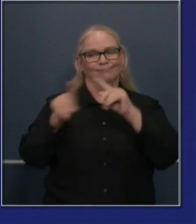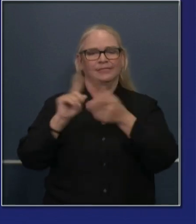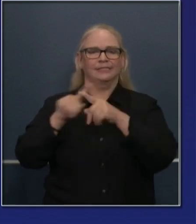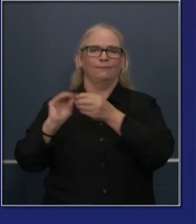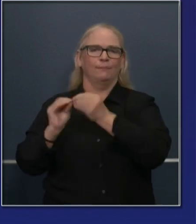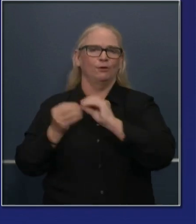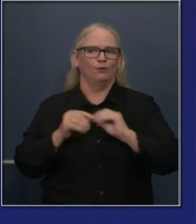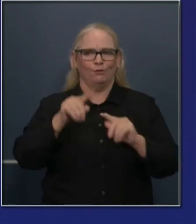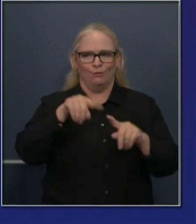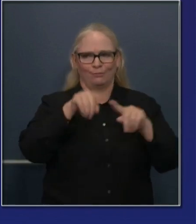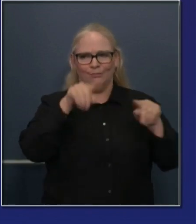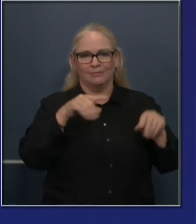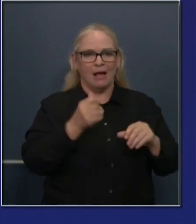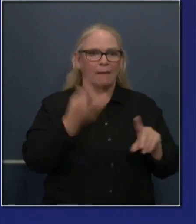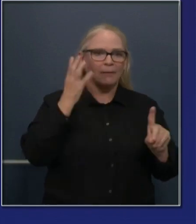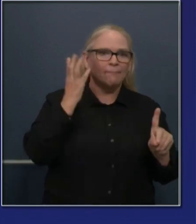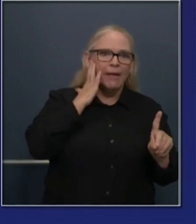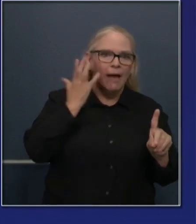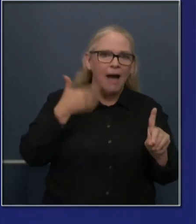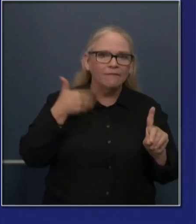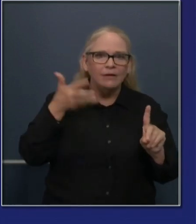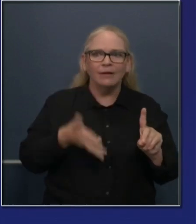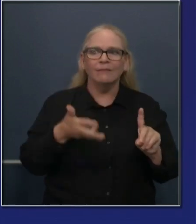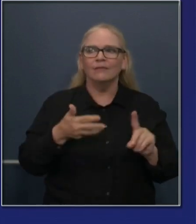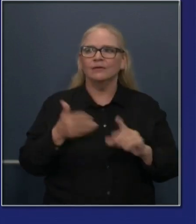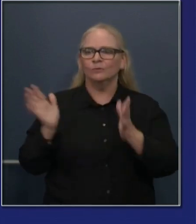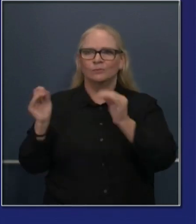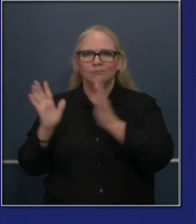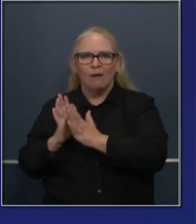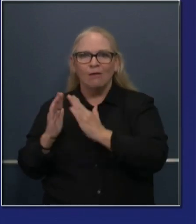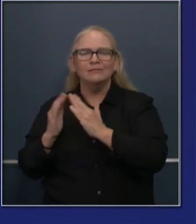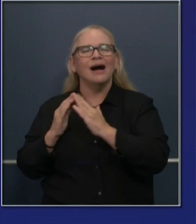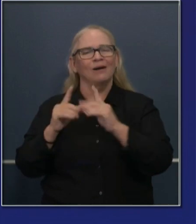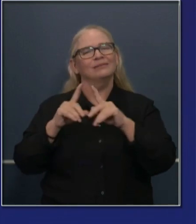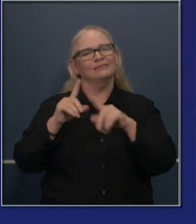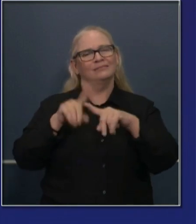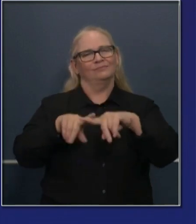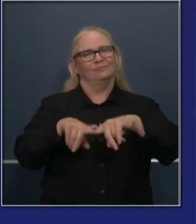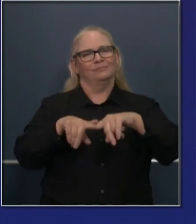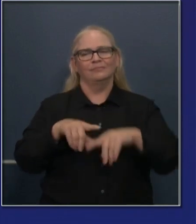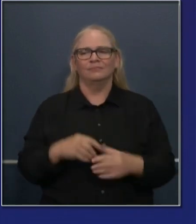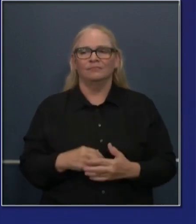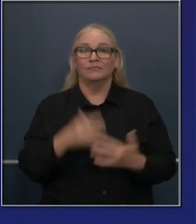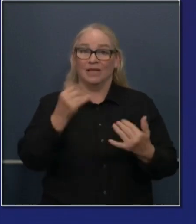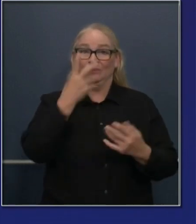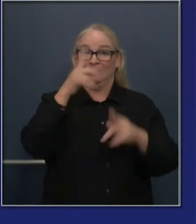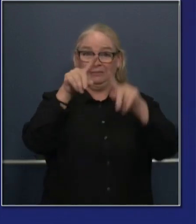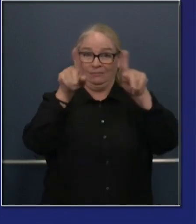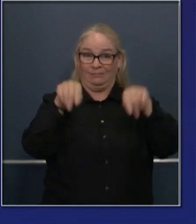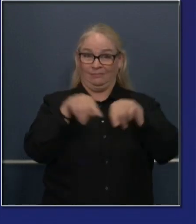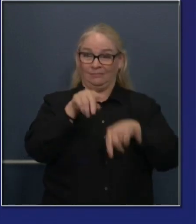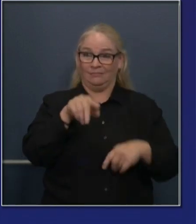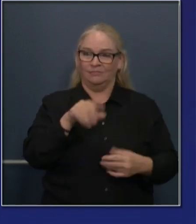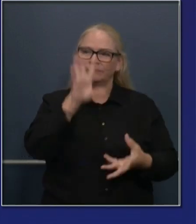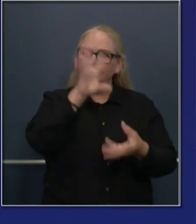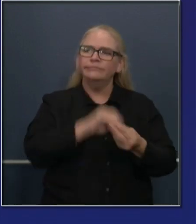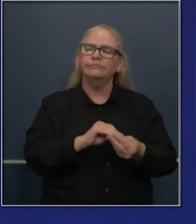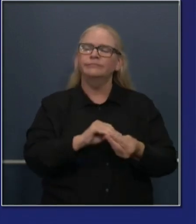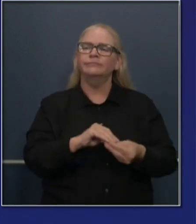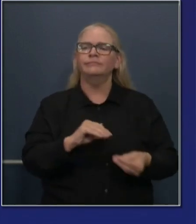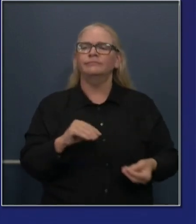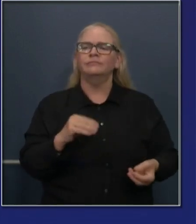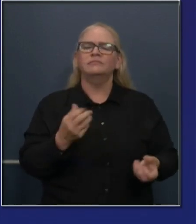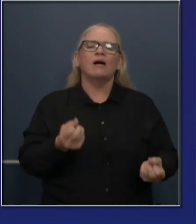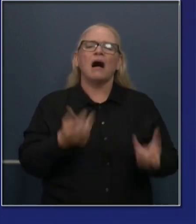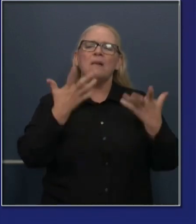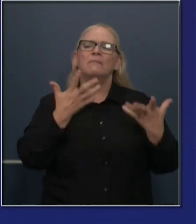increase over a 14-day period. You'll see total system capacity still in that 9% of all the hospital beds.